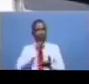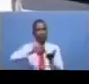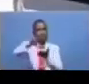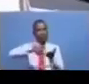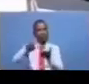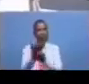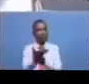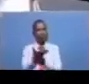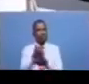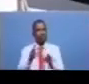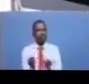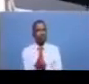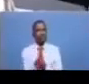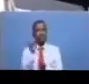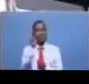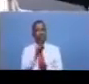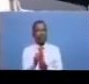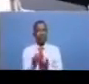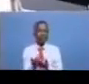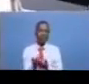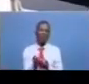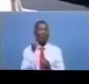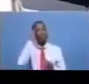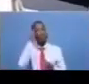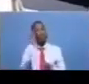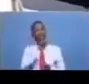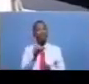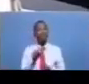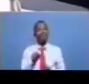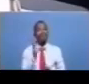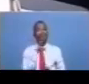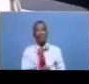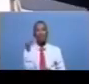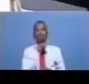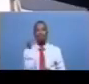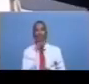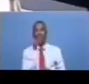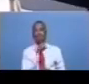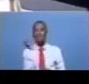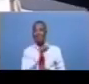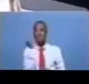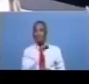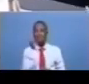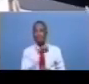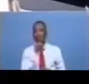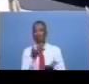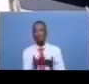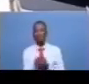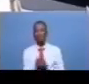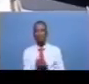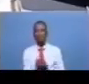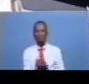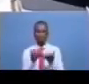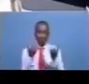release, therefore, in our opinion, cannot be a declaration or a rectification of the alleged error.